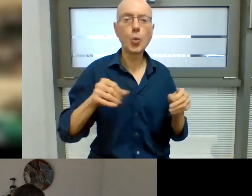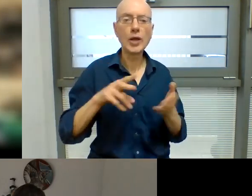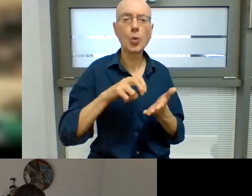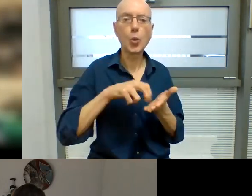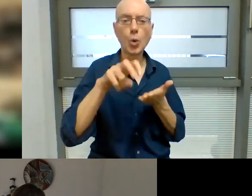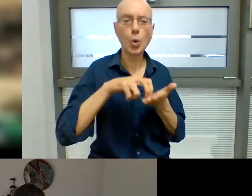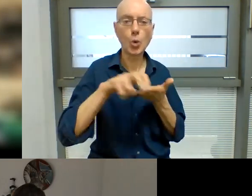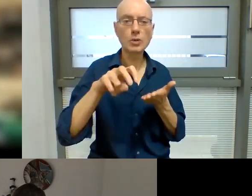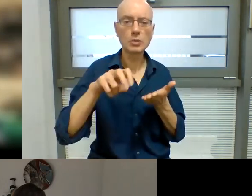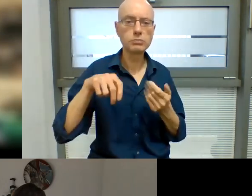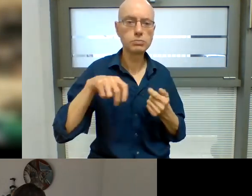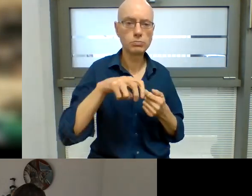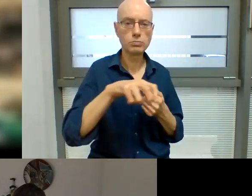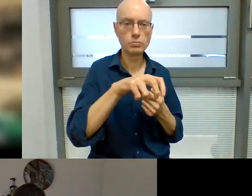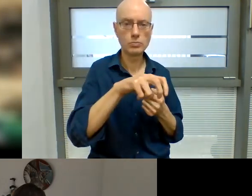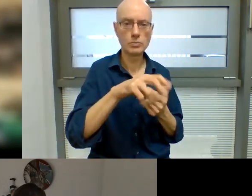I